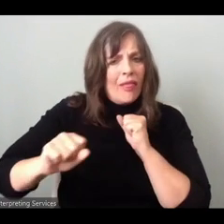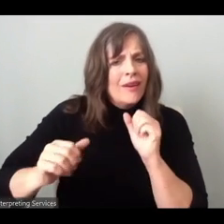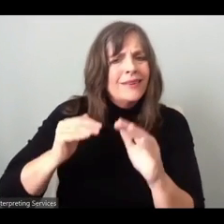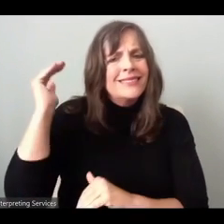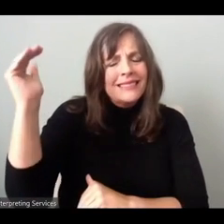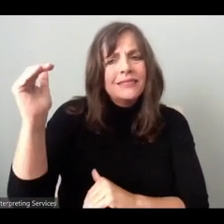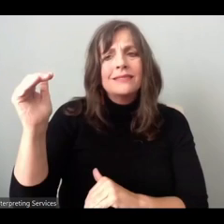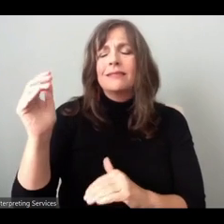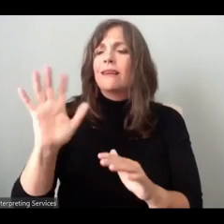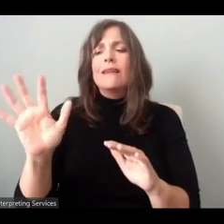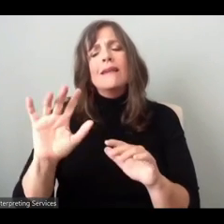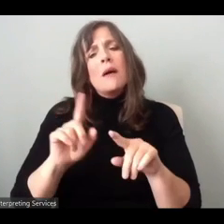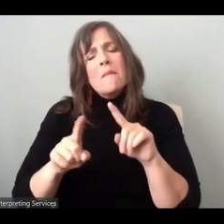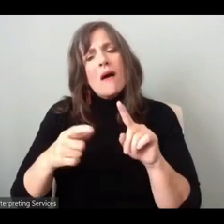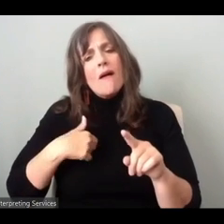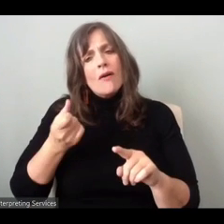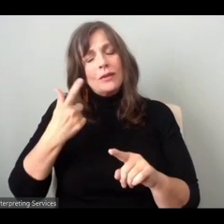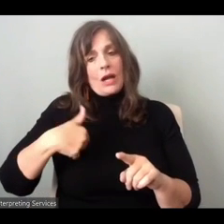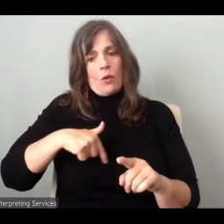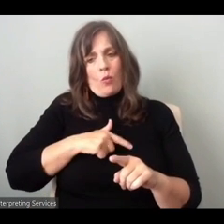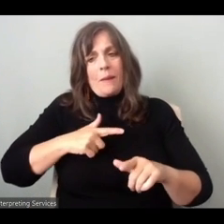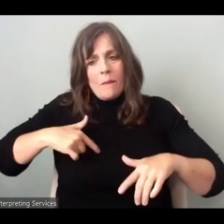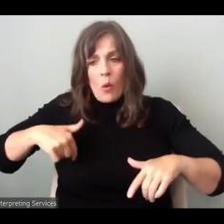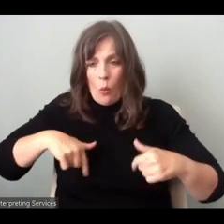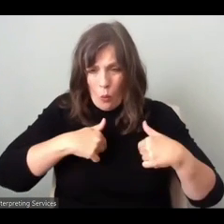$10 billion.